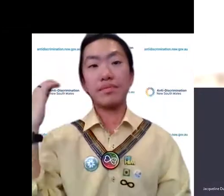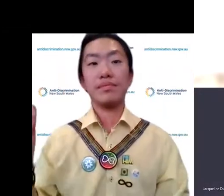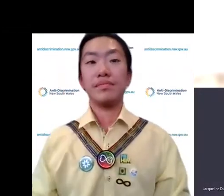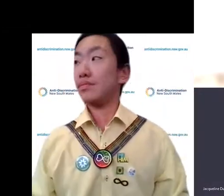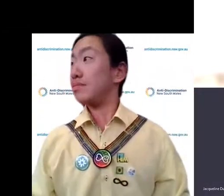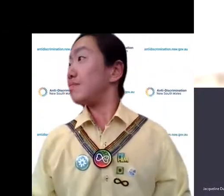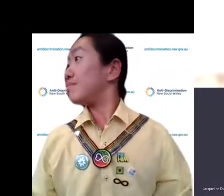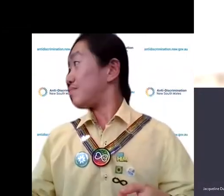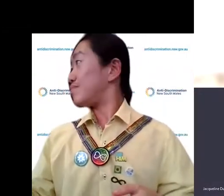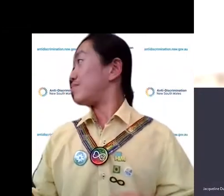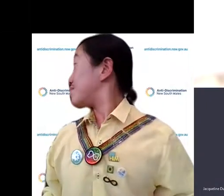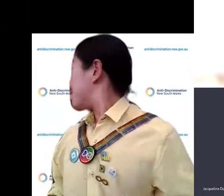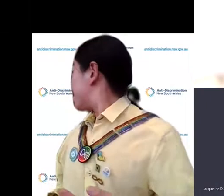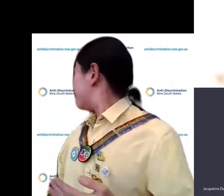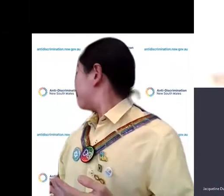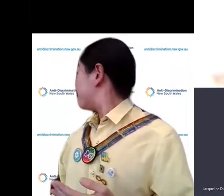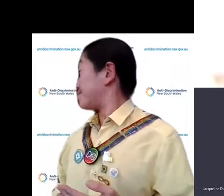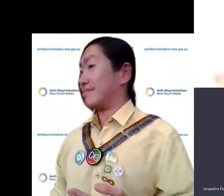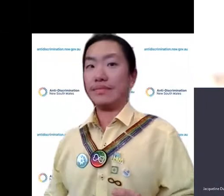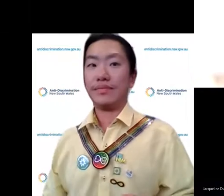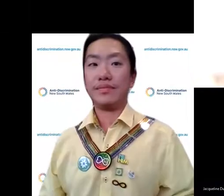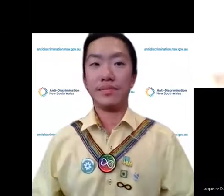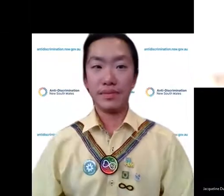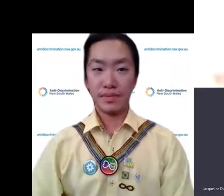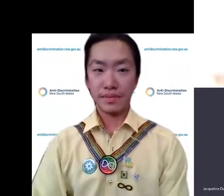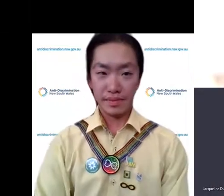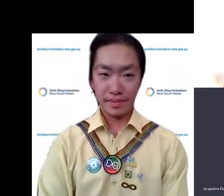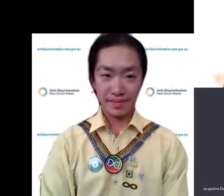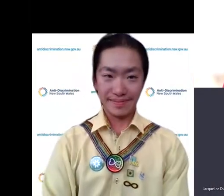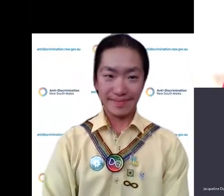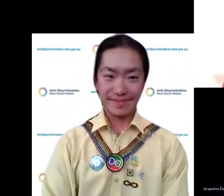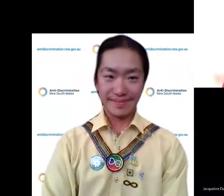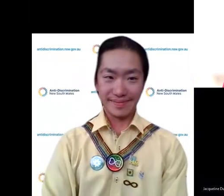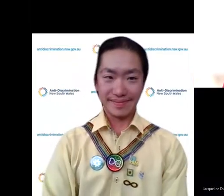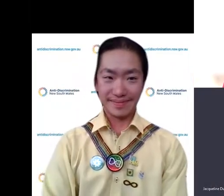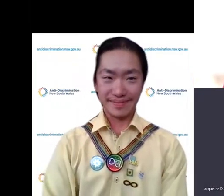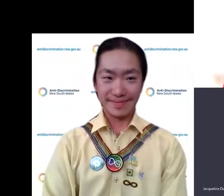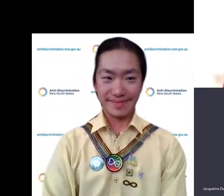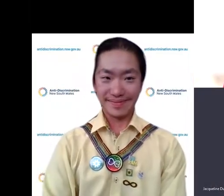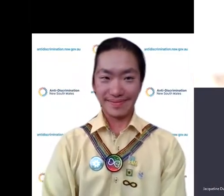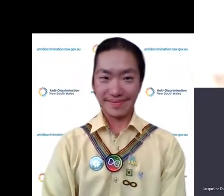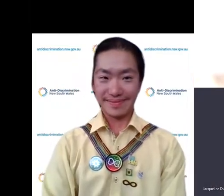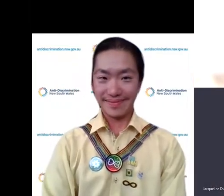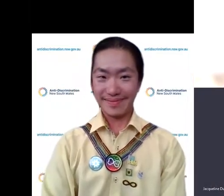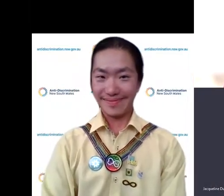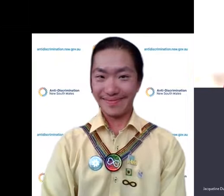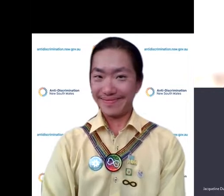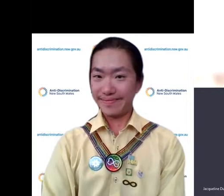That's okay. no, Debbie, Jackie, I'm here, and but you can't see me. Oh,